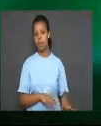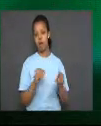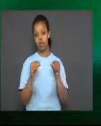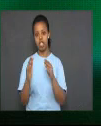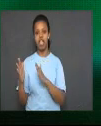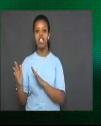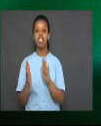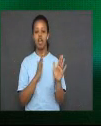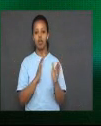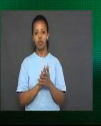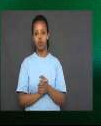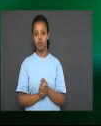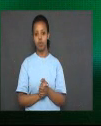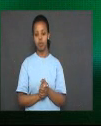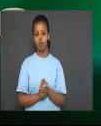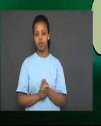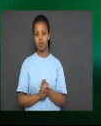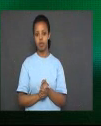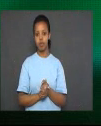Students, let's get ready.